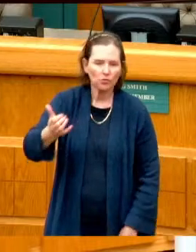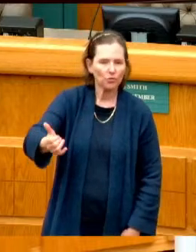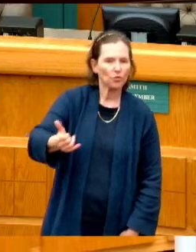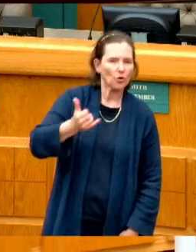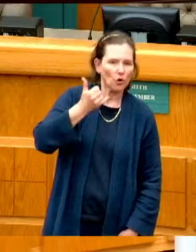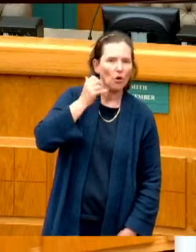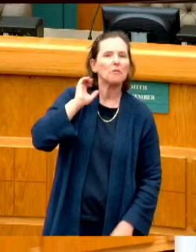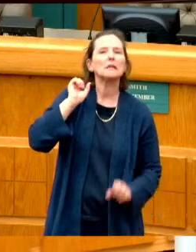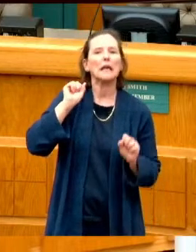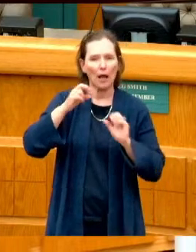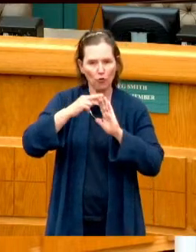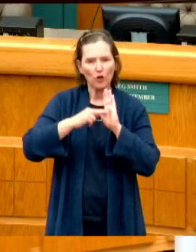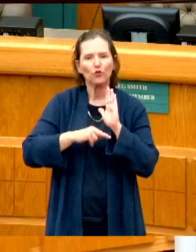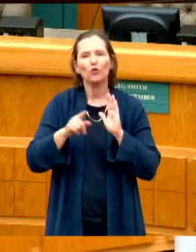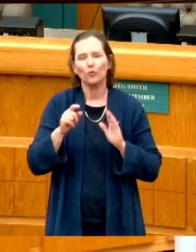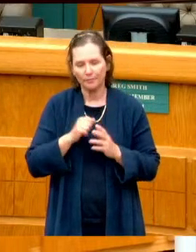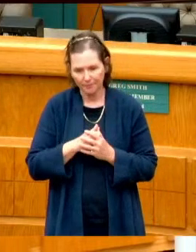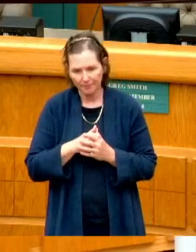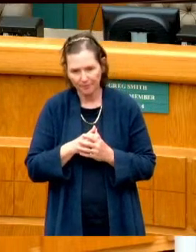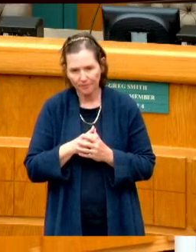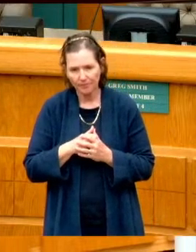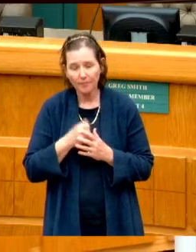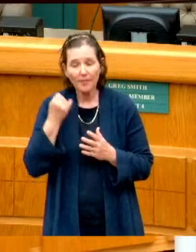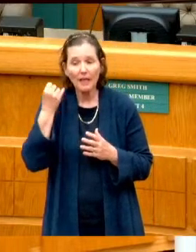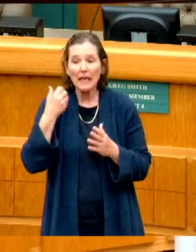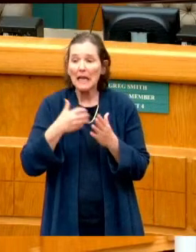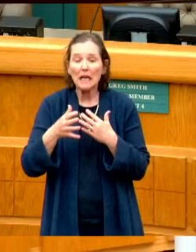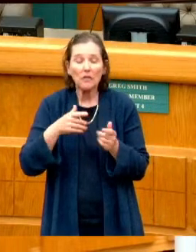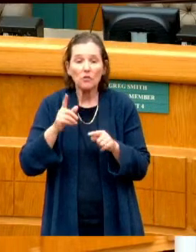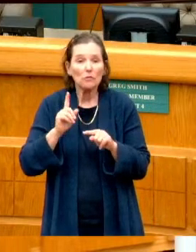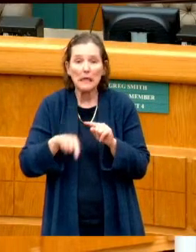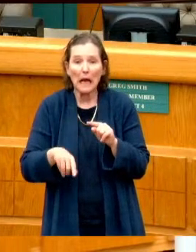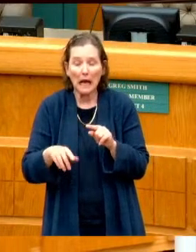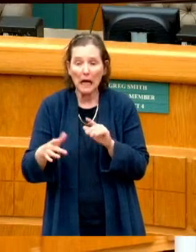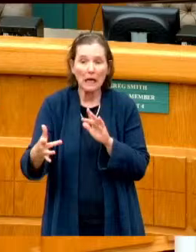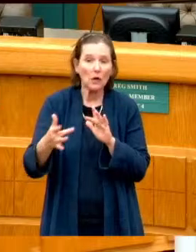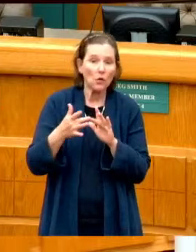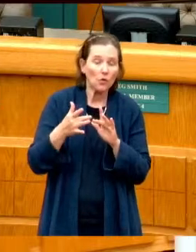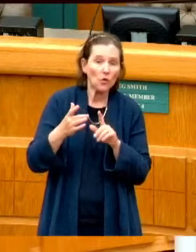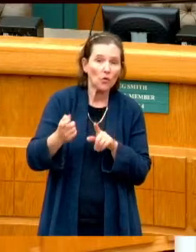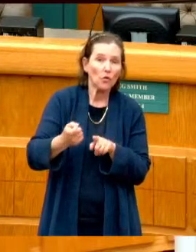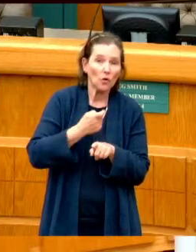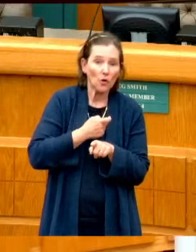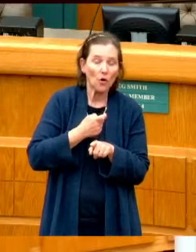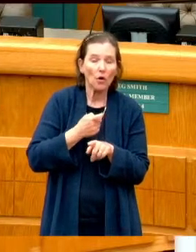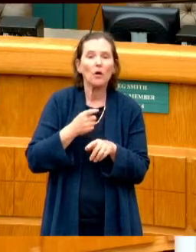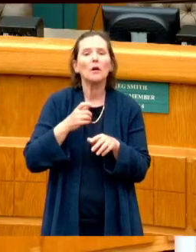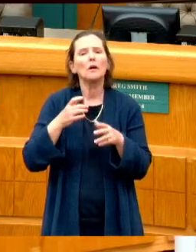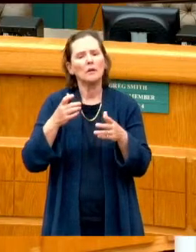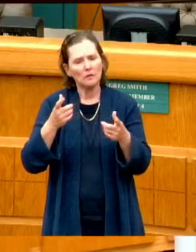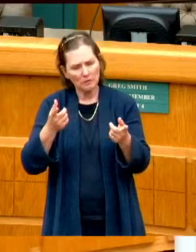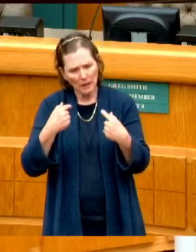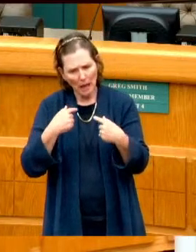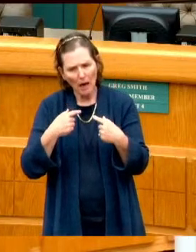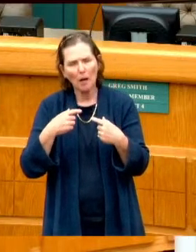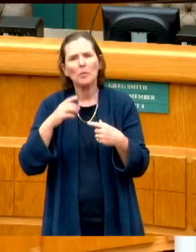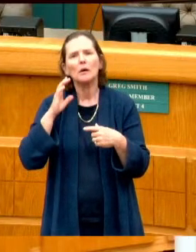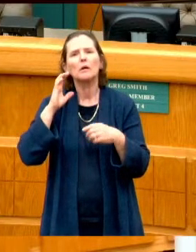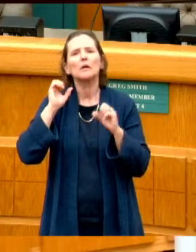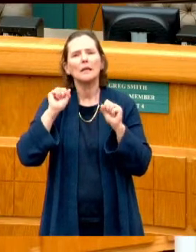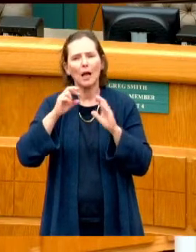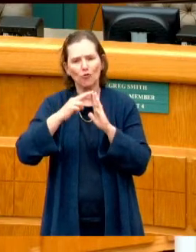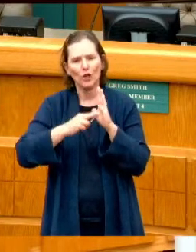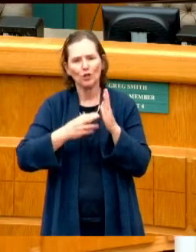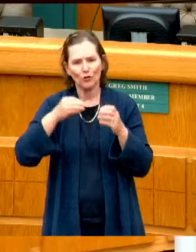but you still really want to get vaccinated, just come by. We'll help you register at our clinic, and we'll make sure that you get